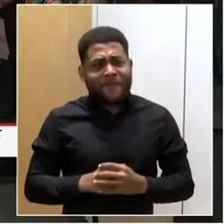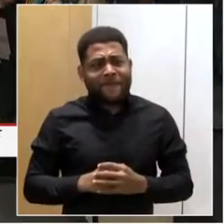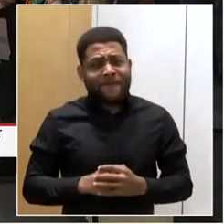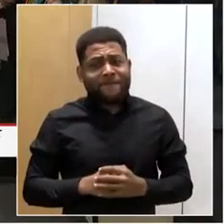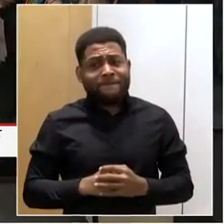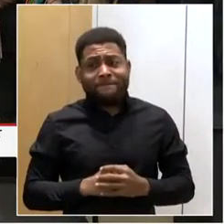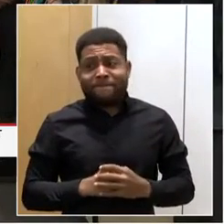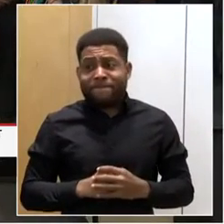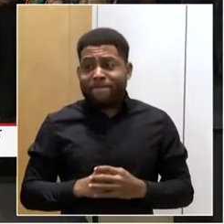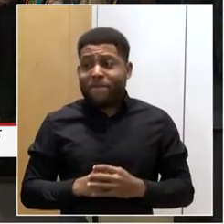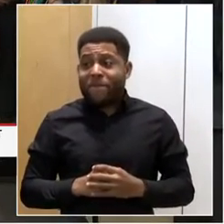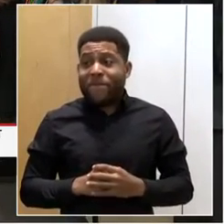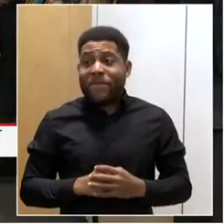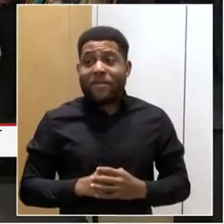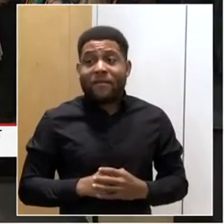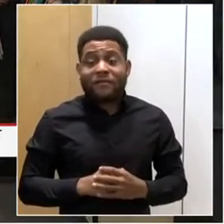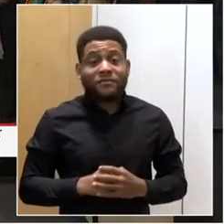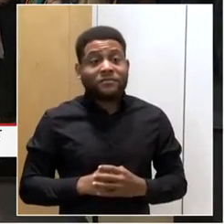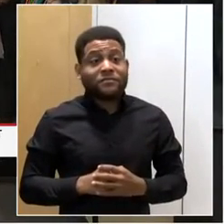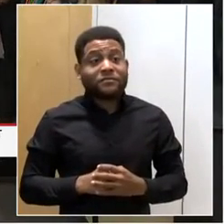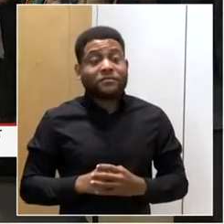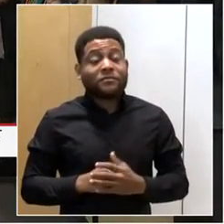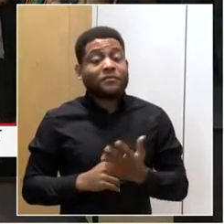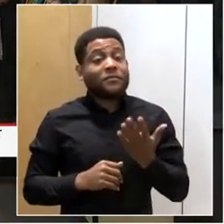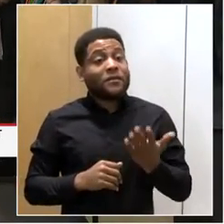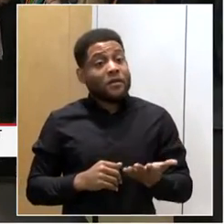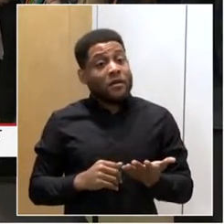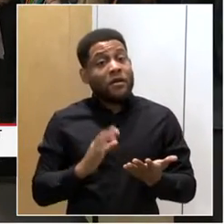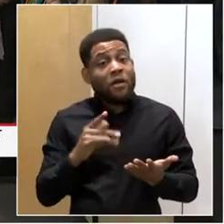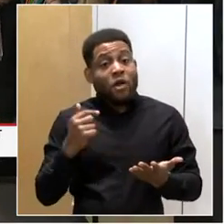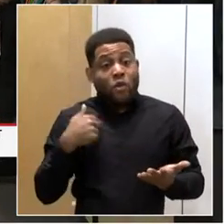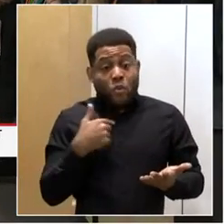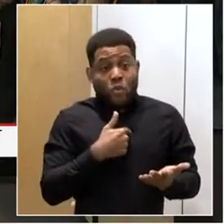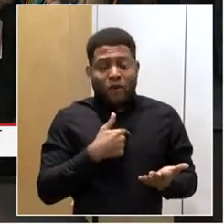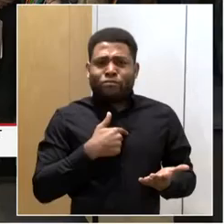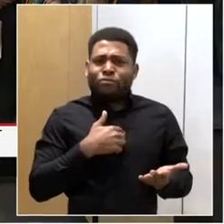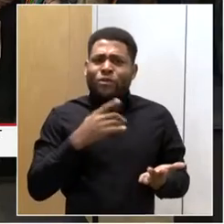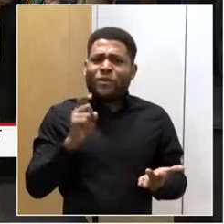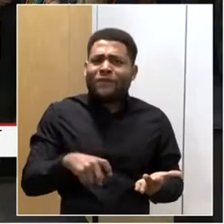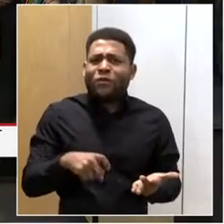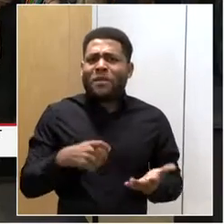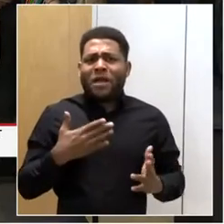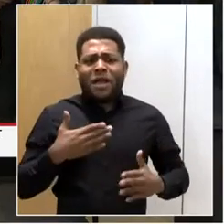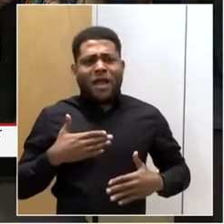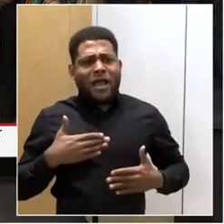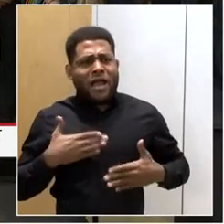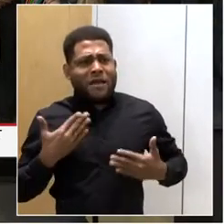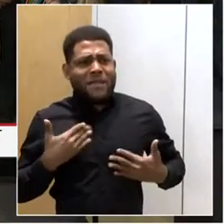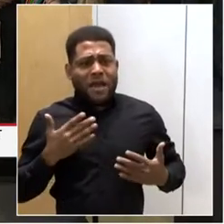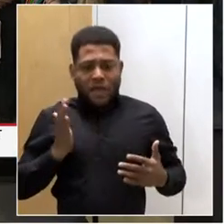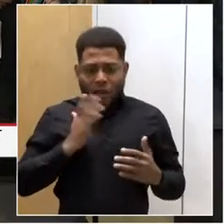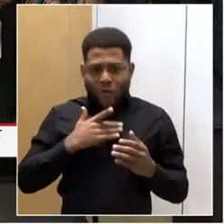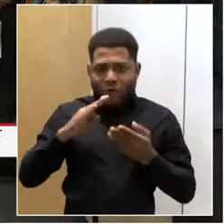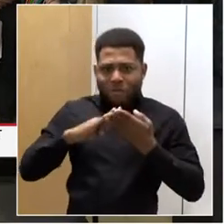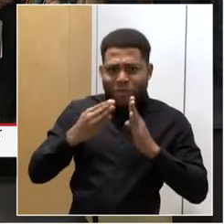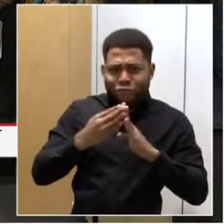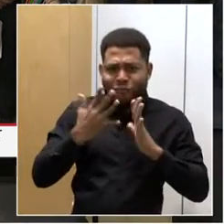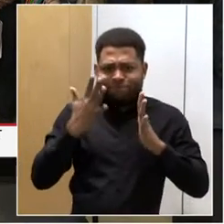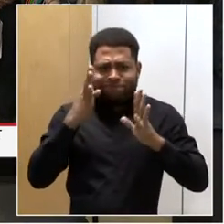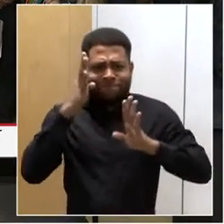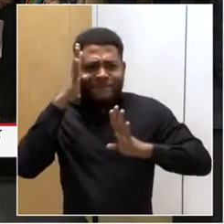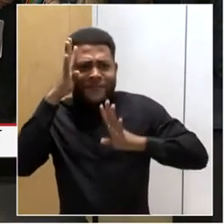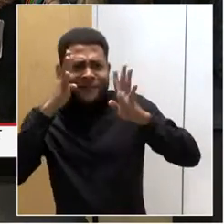And when we all should be happy that our creative community is going to play a big, big role